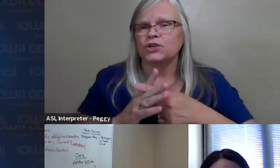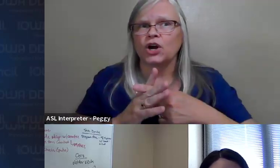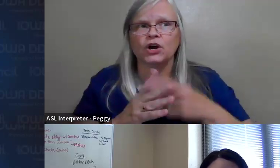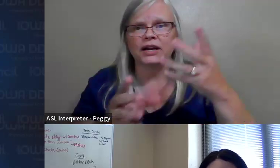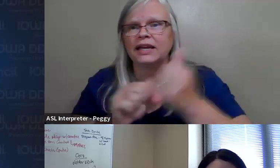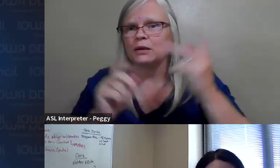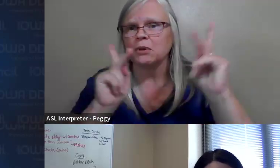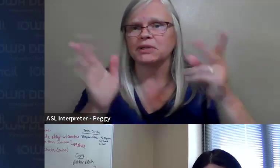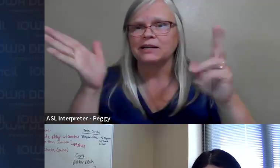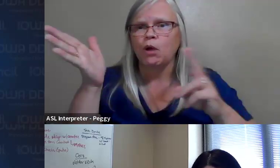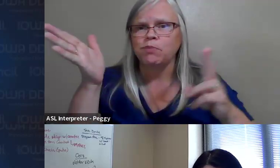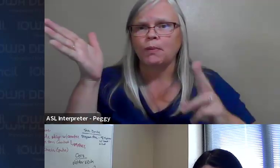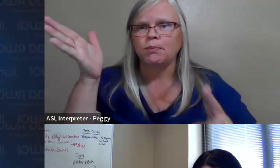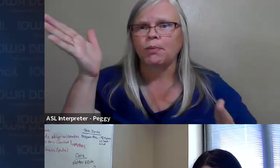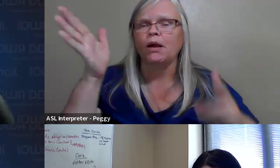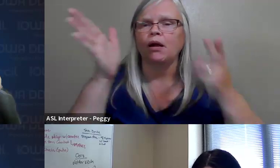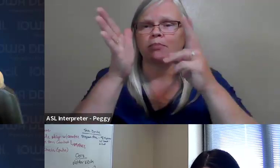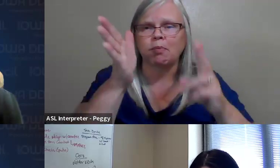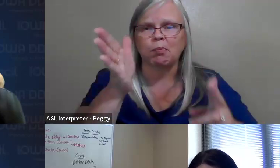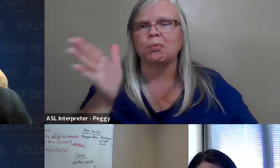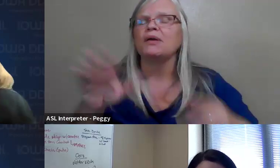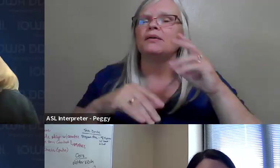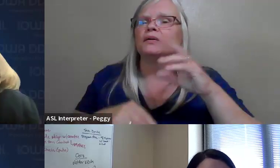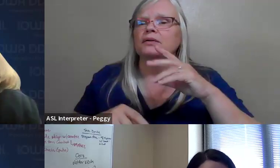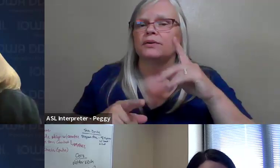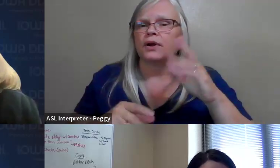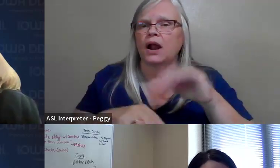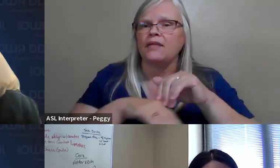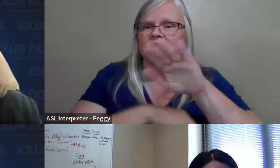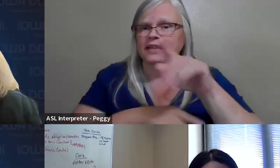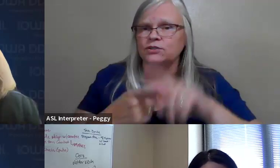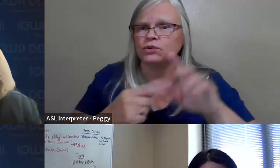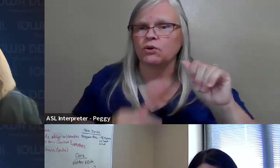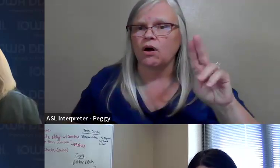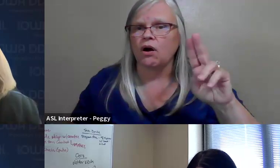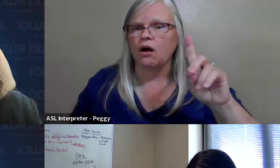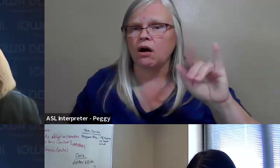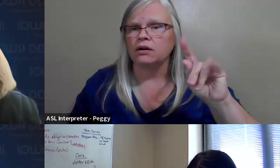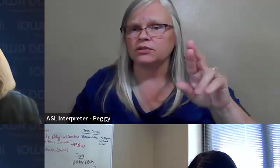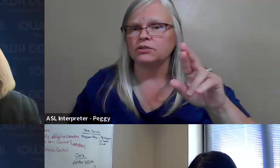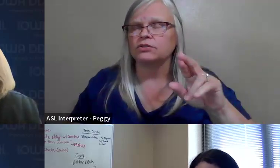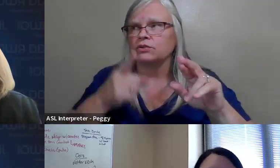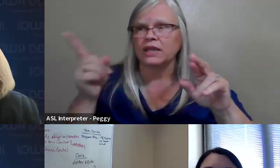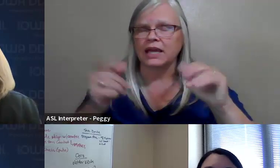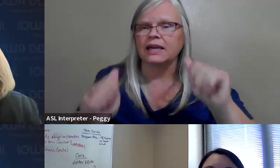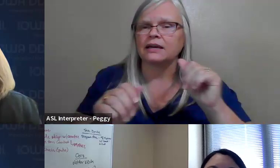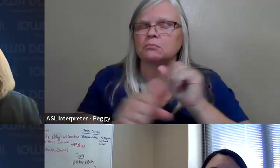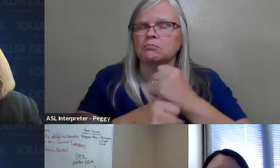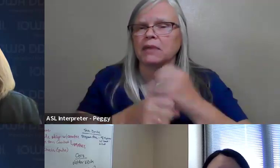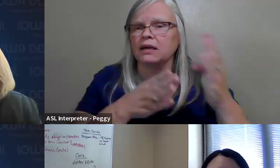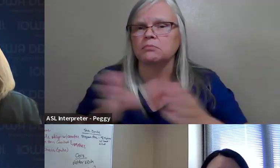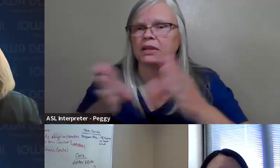those petitions, collecting signatures and getting them into the auditor's office so they can start making plans for that.